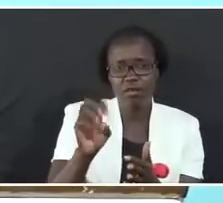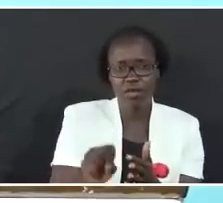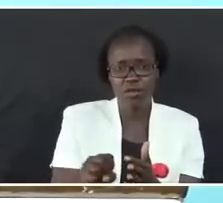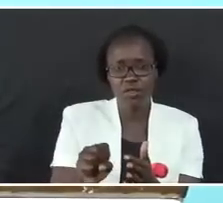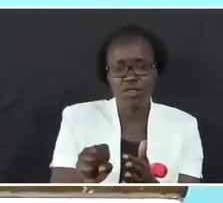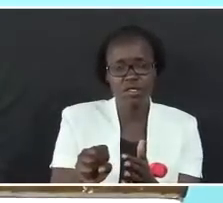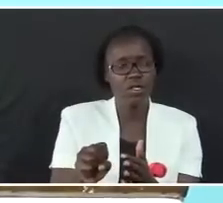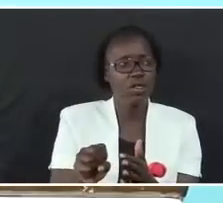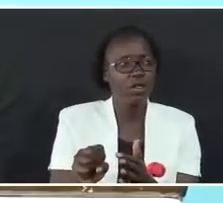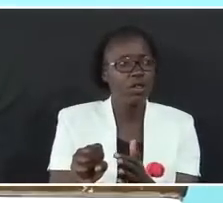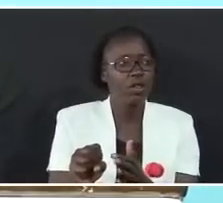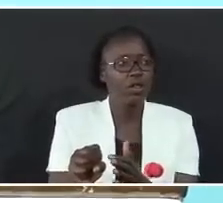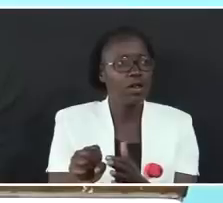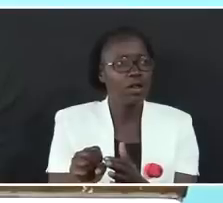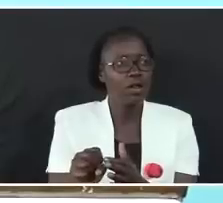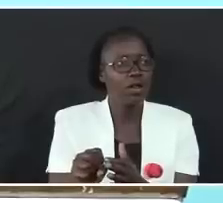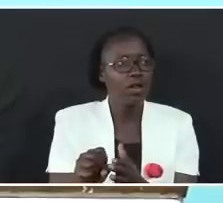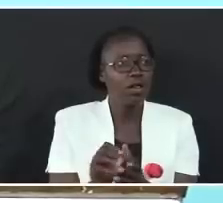Hebrews.